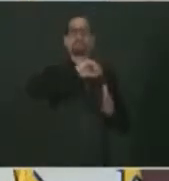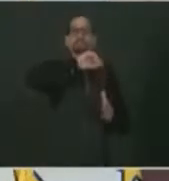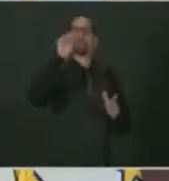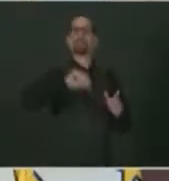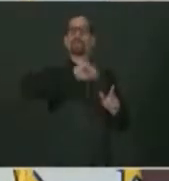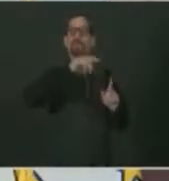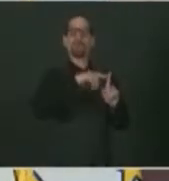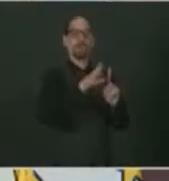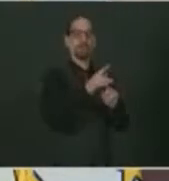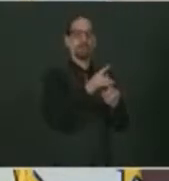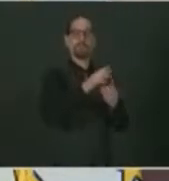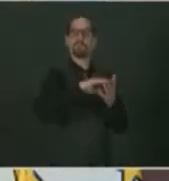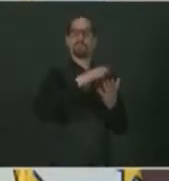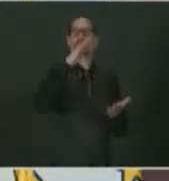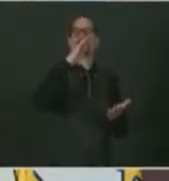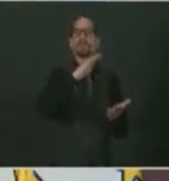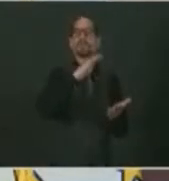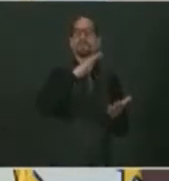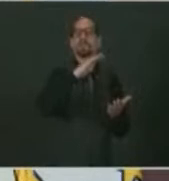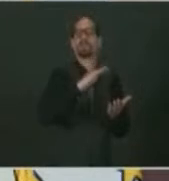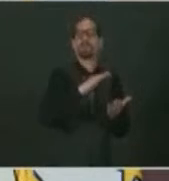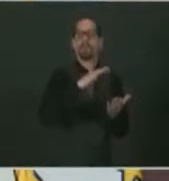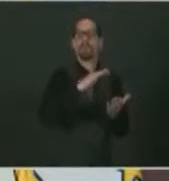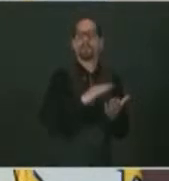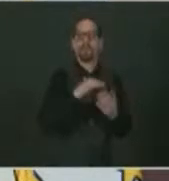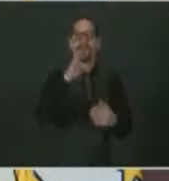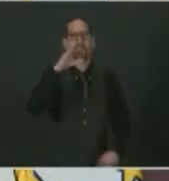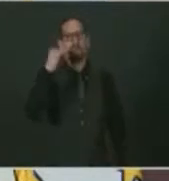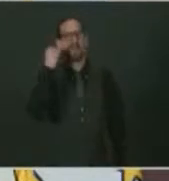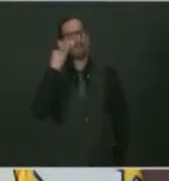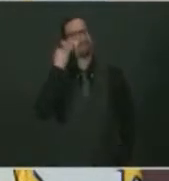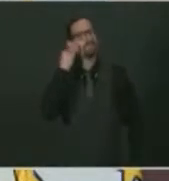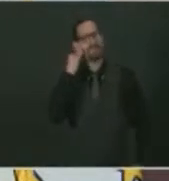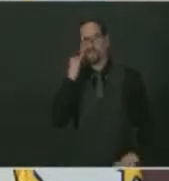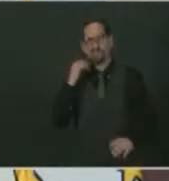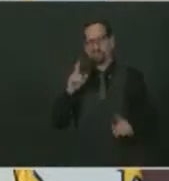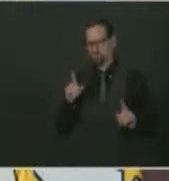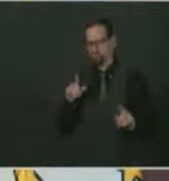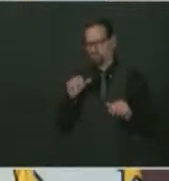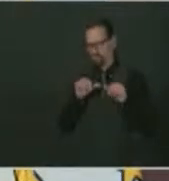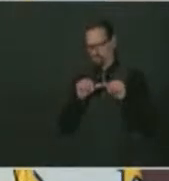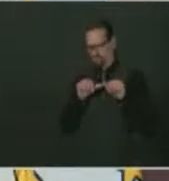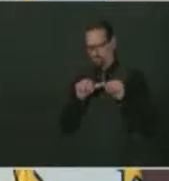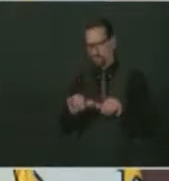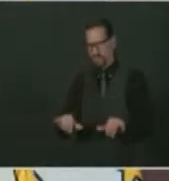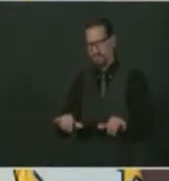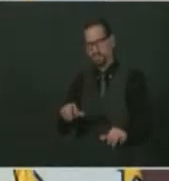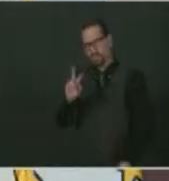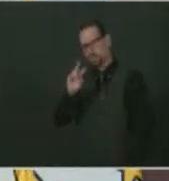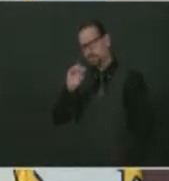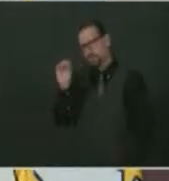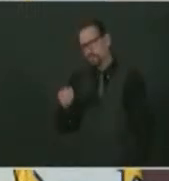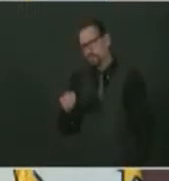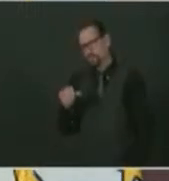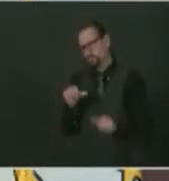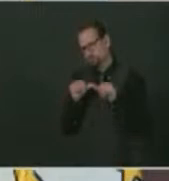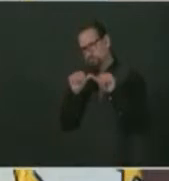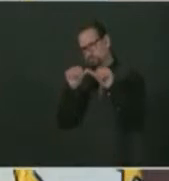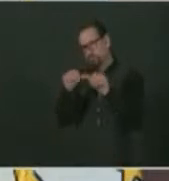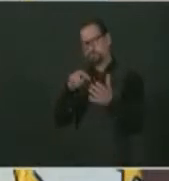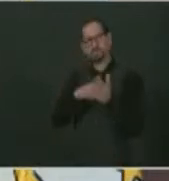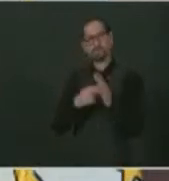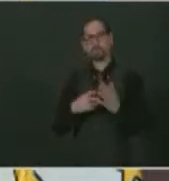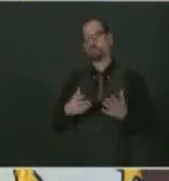stay steady. It has plateaued. It hasn't decreased to the same extent as of yet. What that